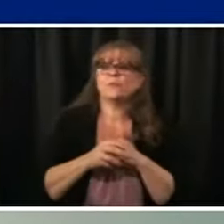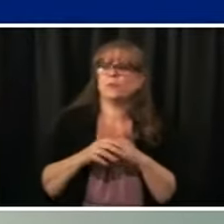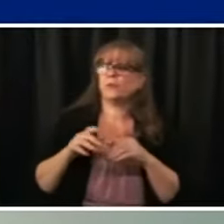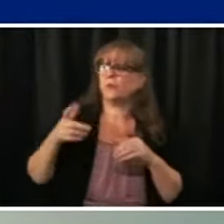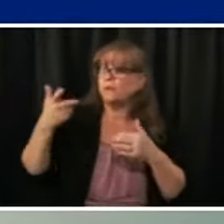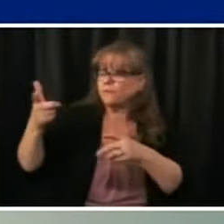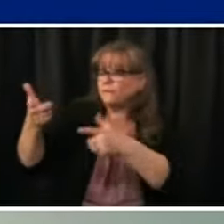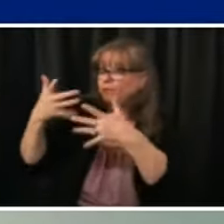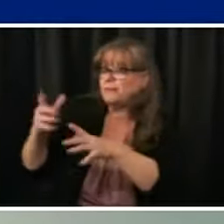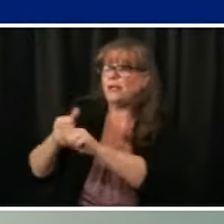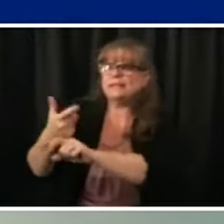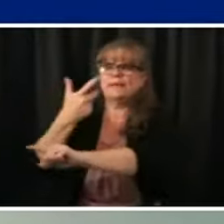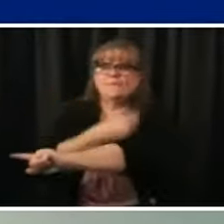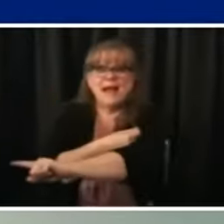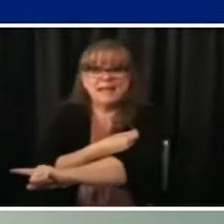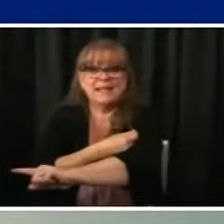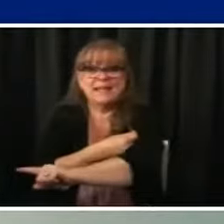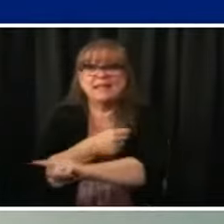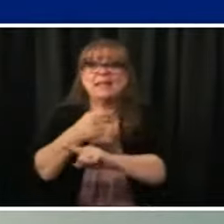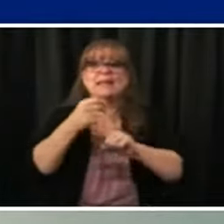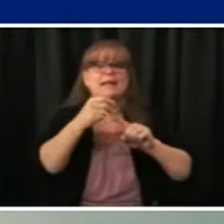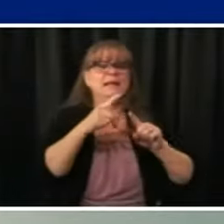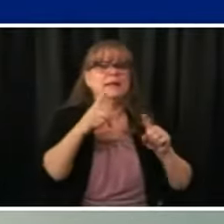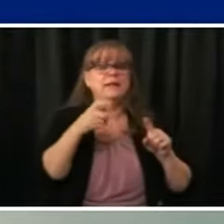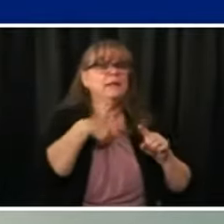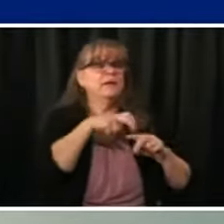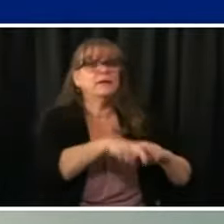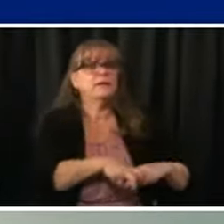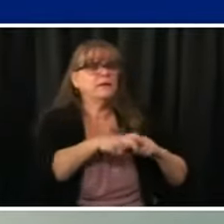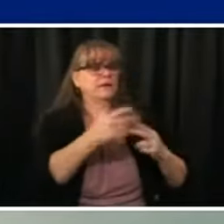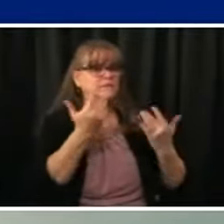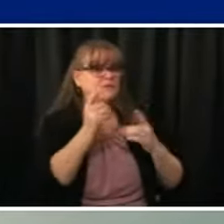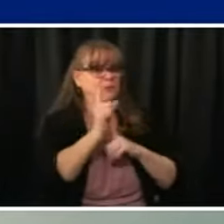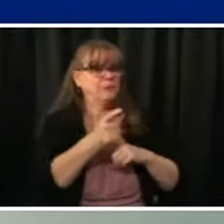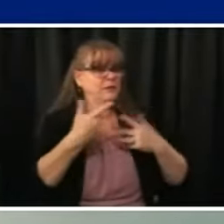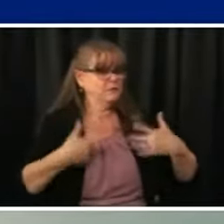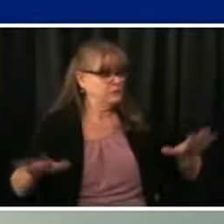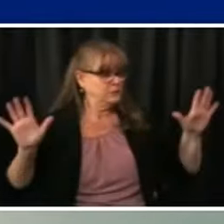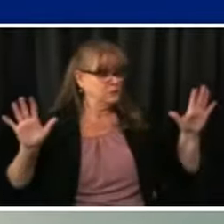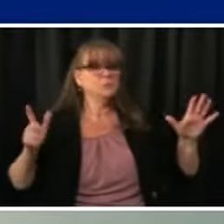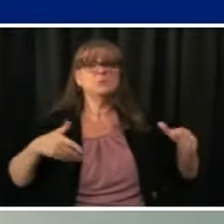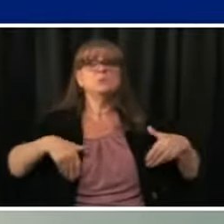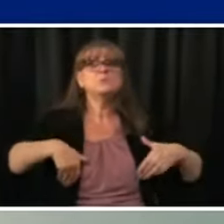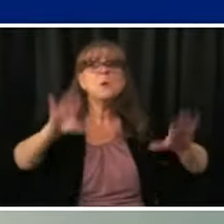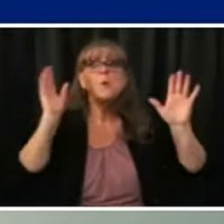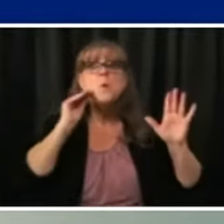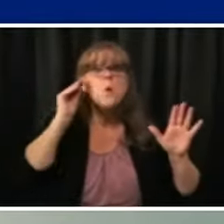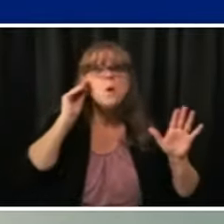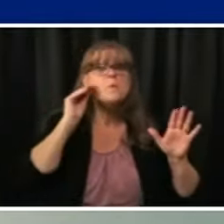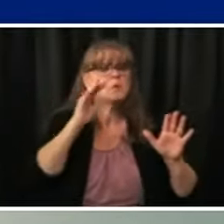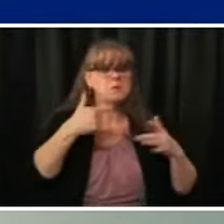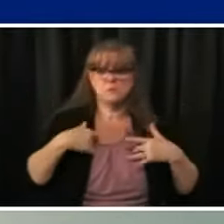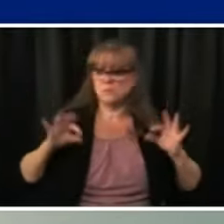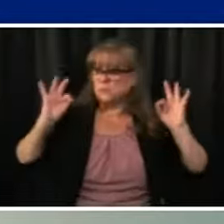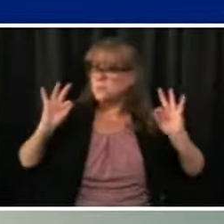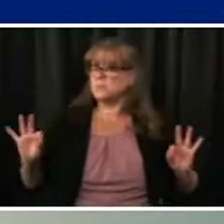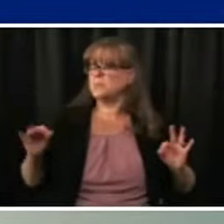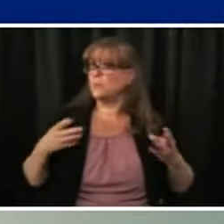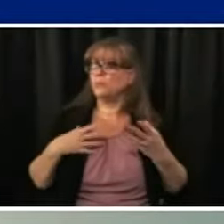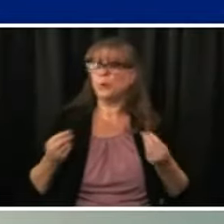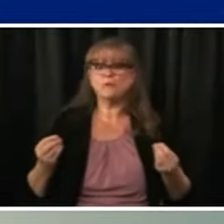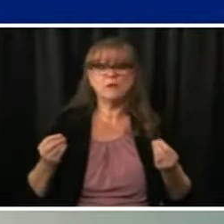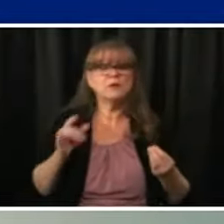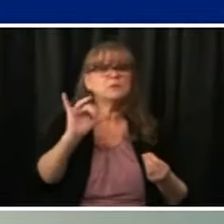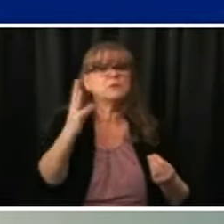home. Thank you, God. We don't have any problems in St. Cajetan. Everything went so beautiful. Thank you for being